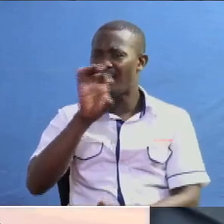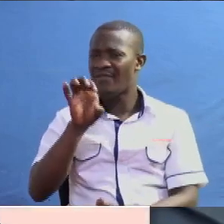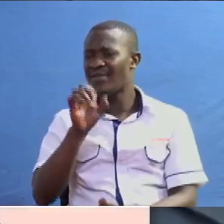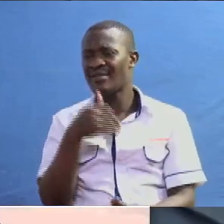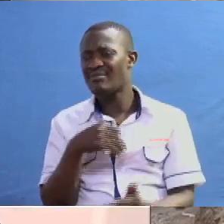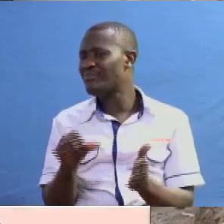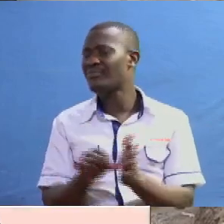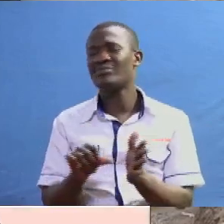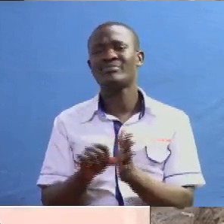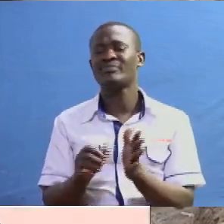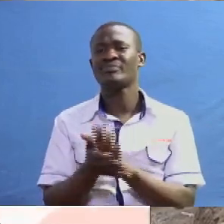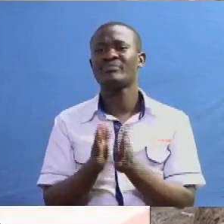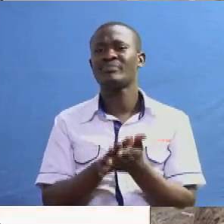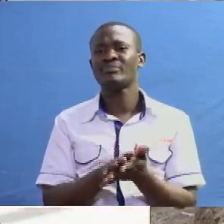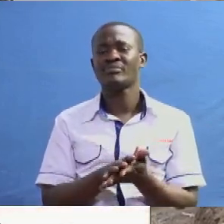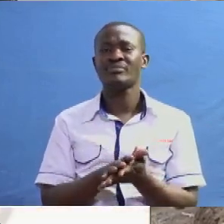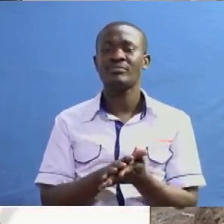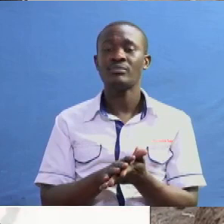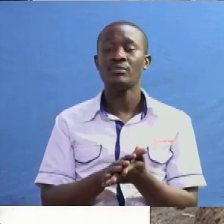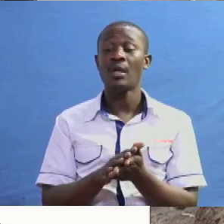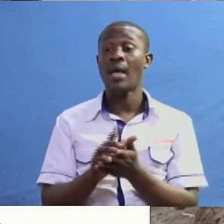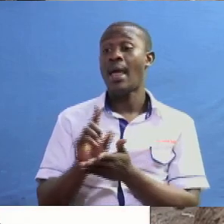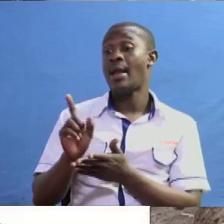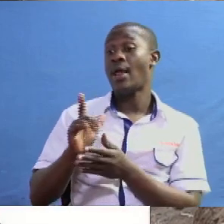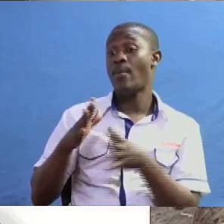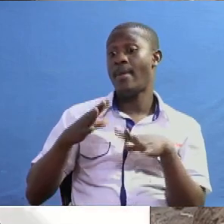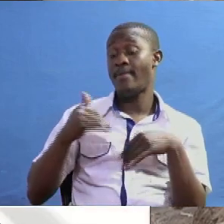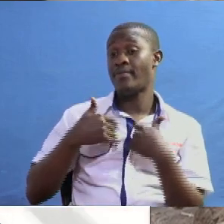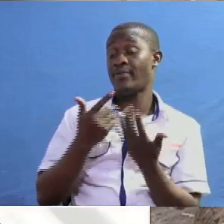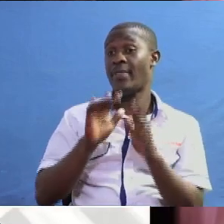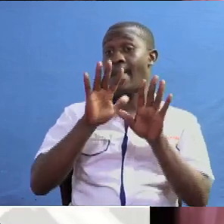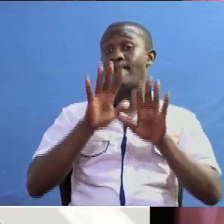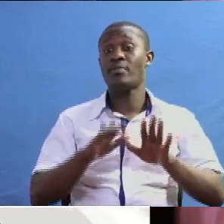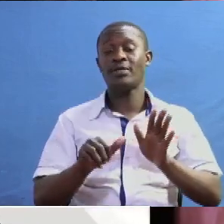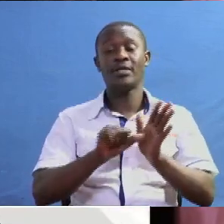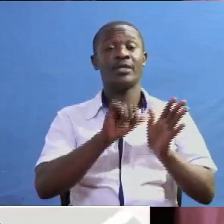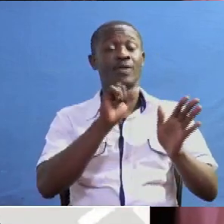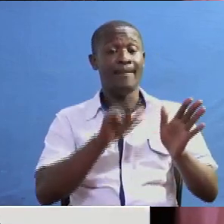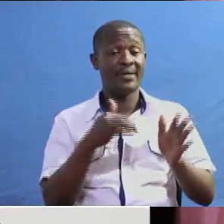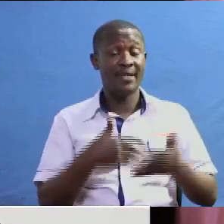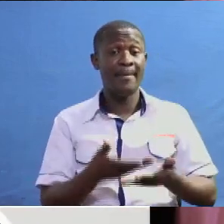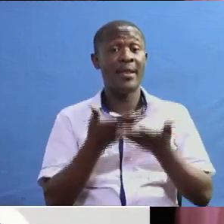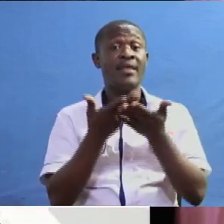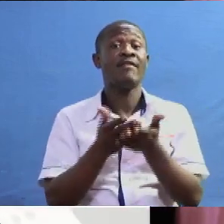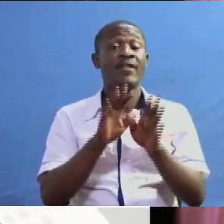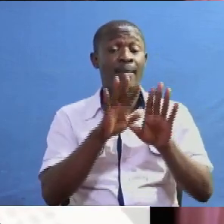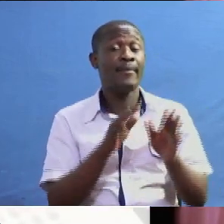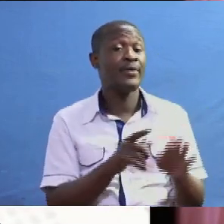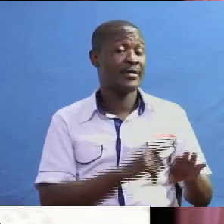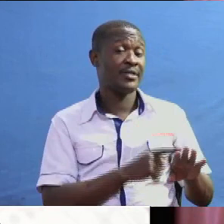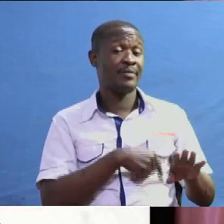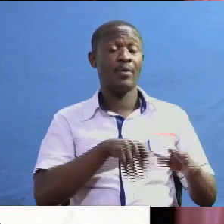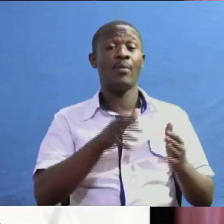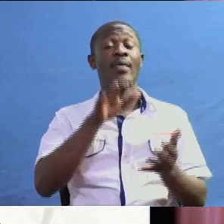sisi. According to Nairobi residents, the important issue which should have been given priority in the report is the reduction of